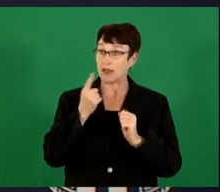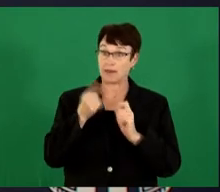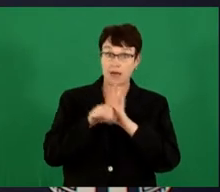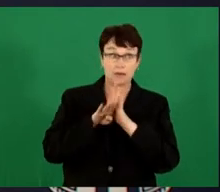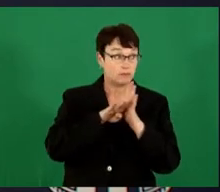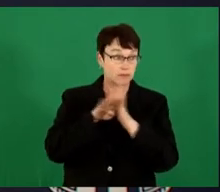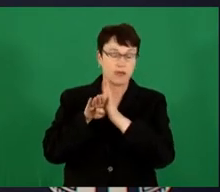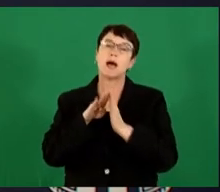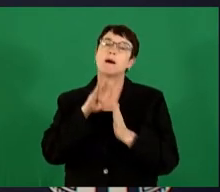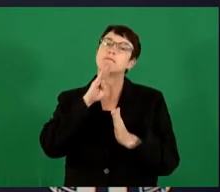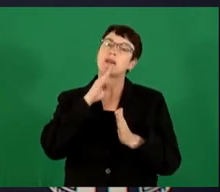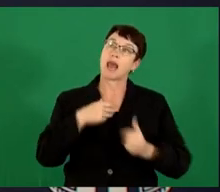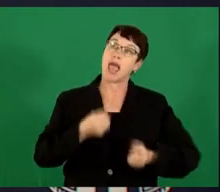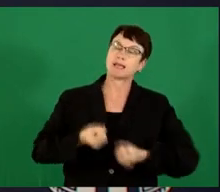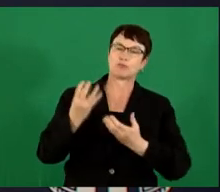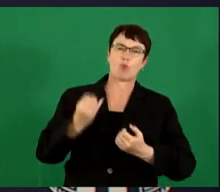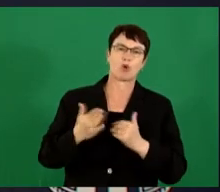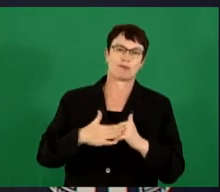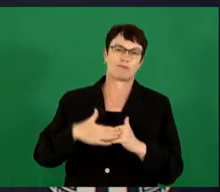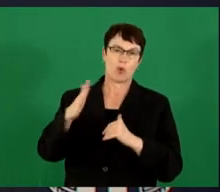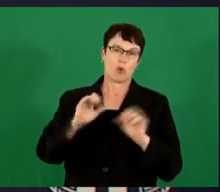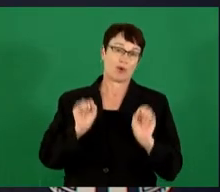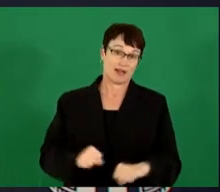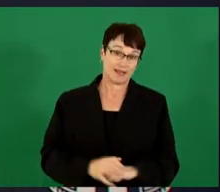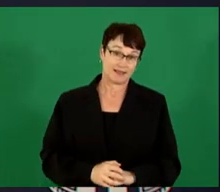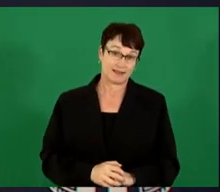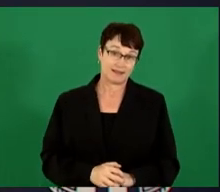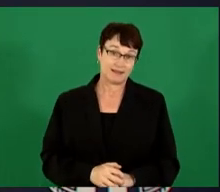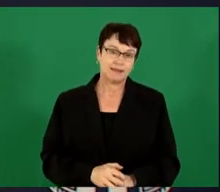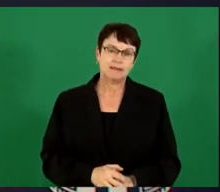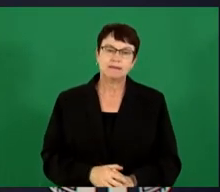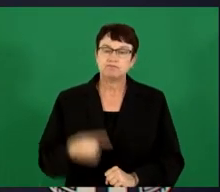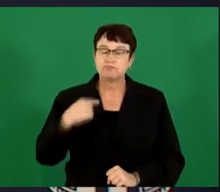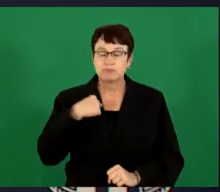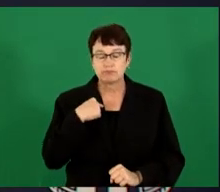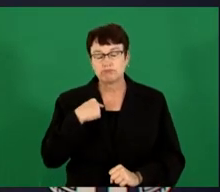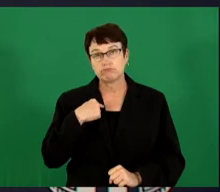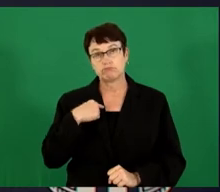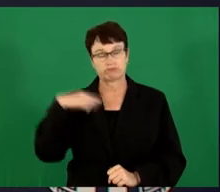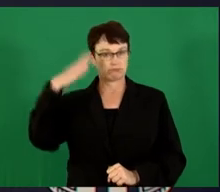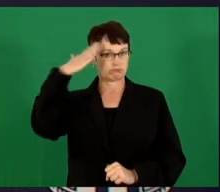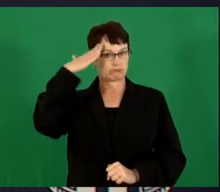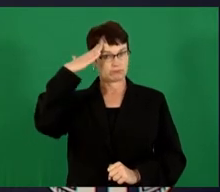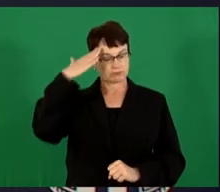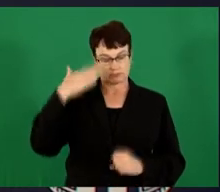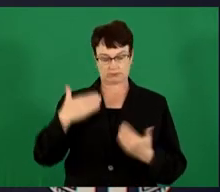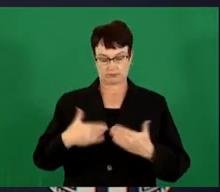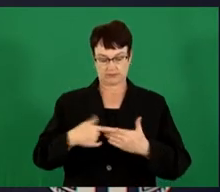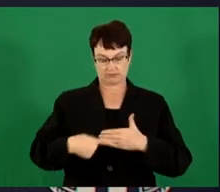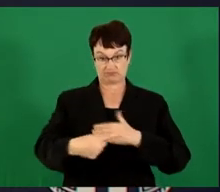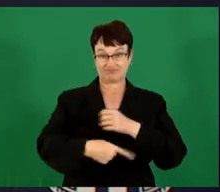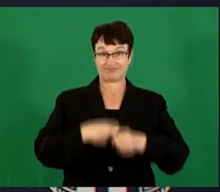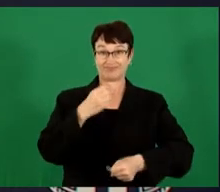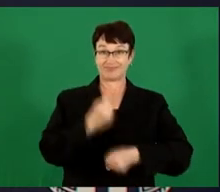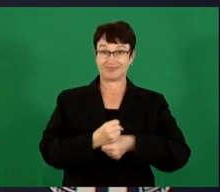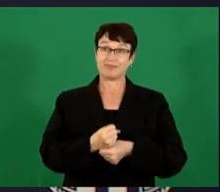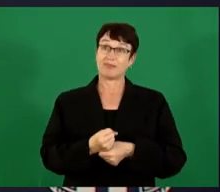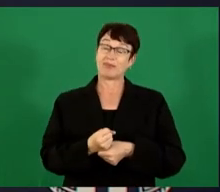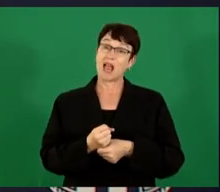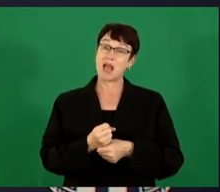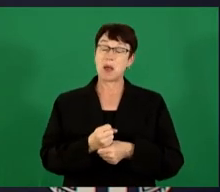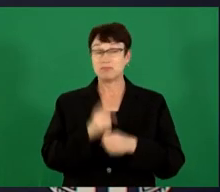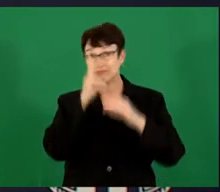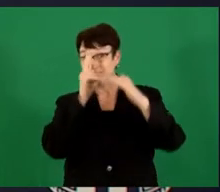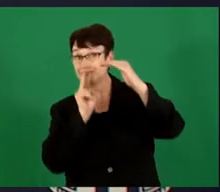With a lower rate of potential, our current reduced growth forecast leaves the output